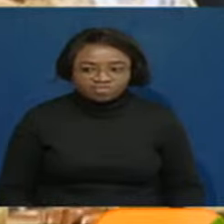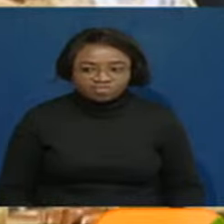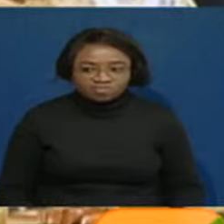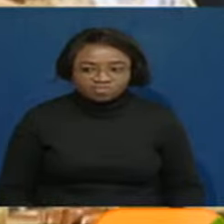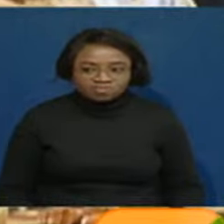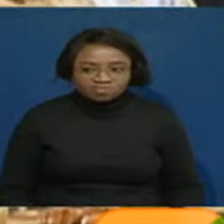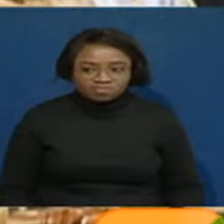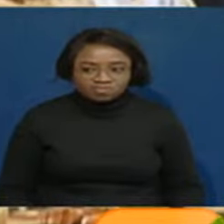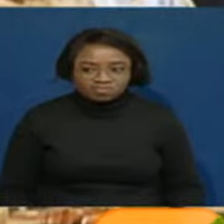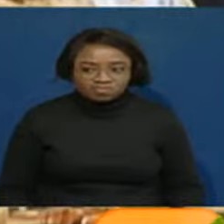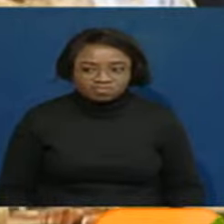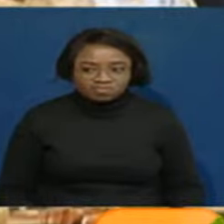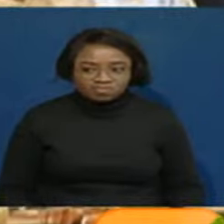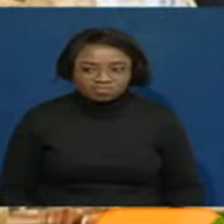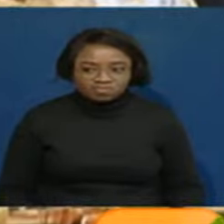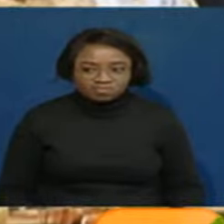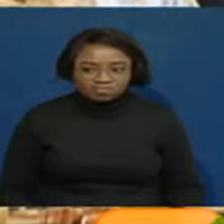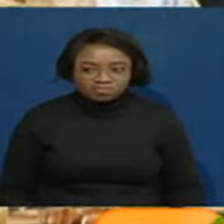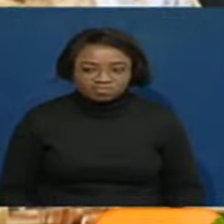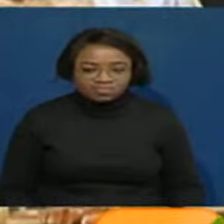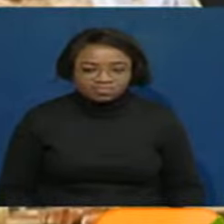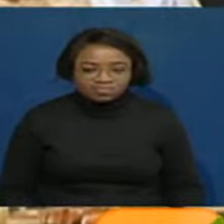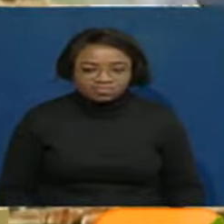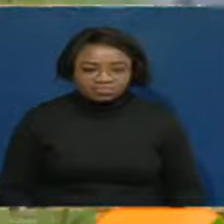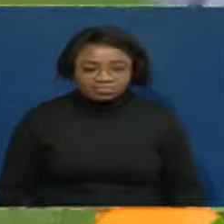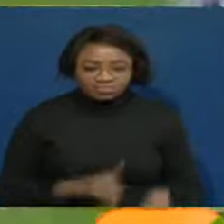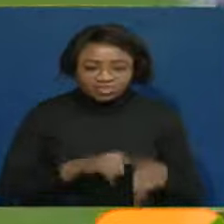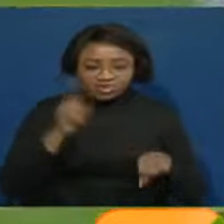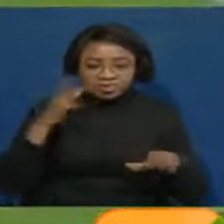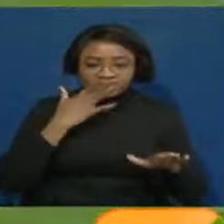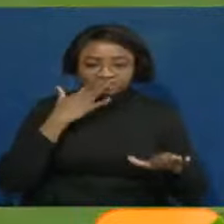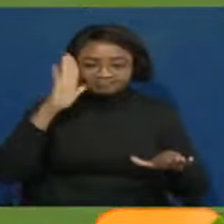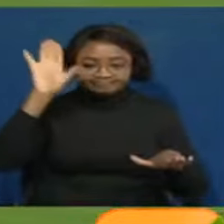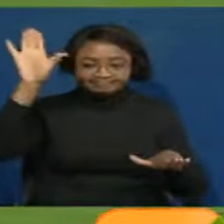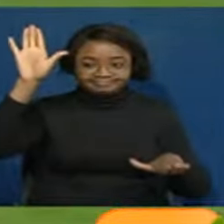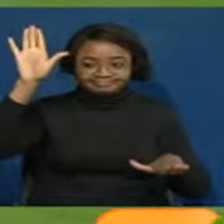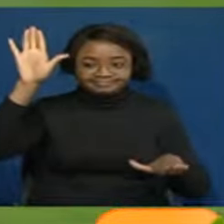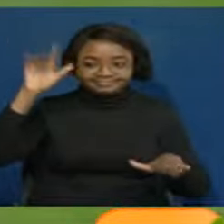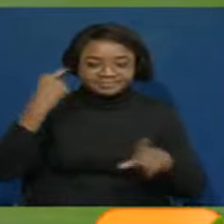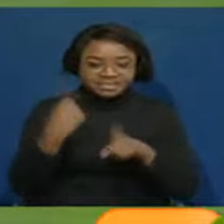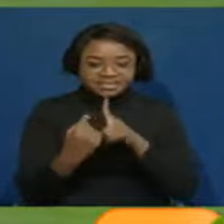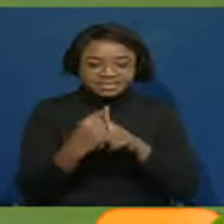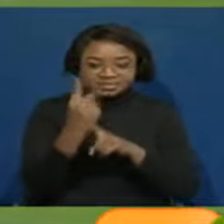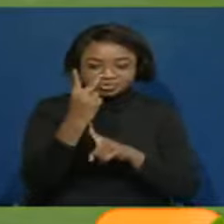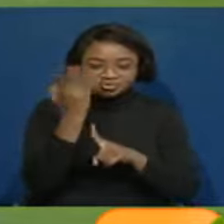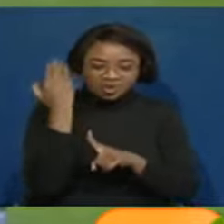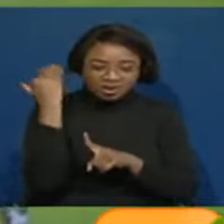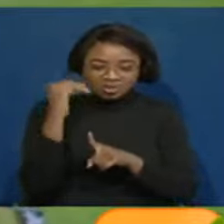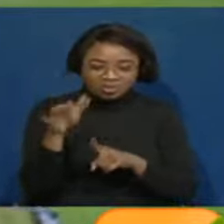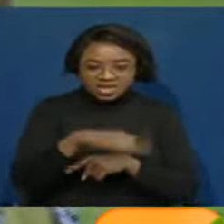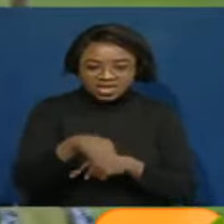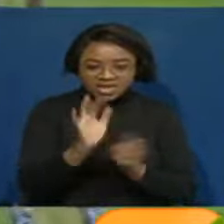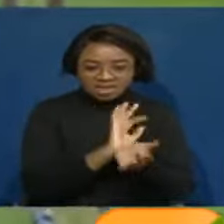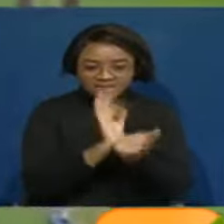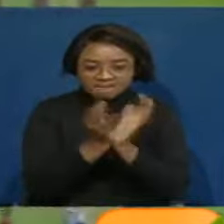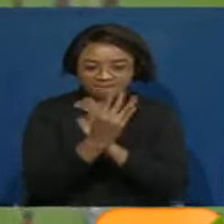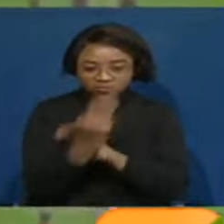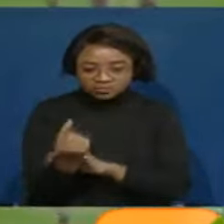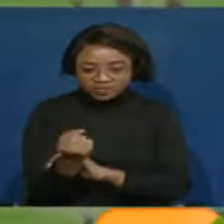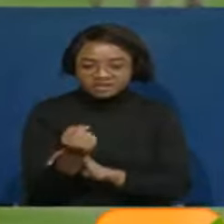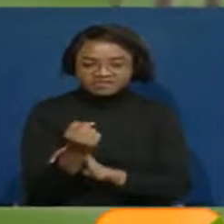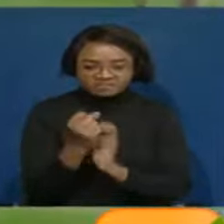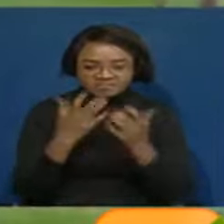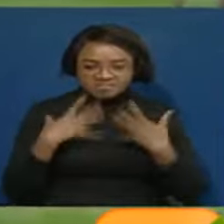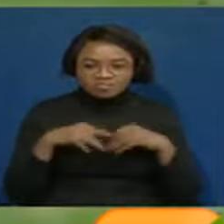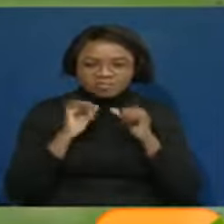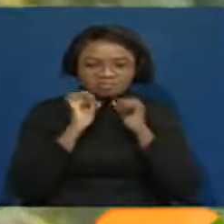I'm sorry, let's take it again. When he took that oath of office 2 years ago before a packed stadium at Kasarani, Rigathi